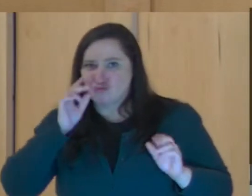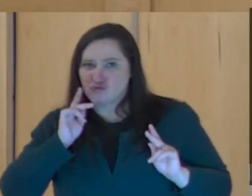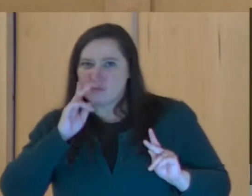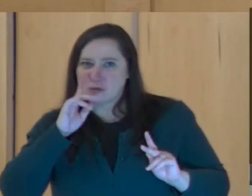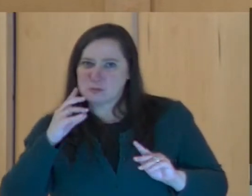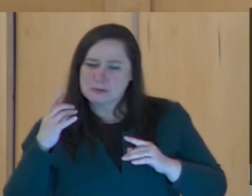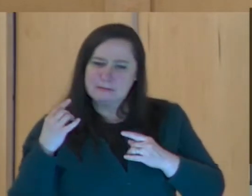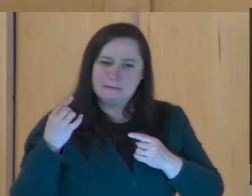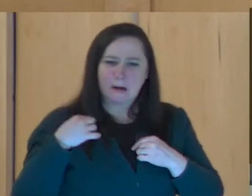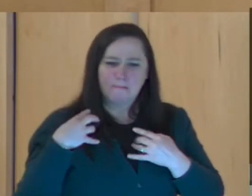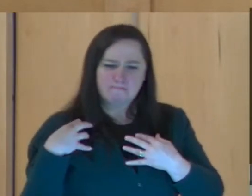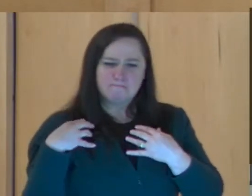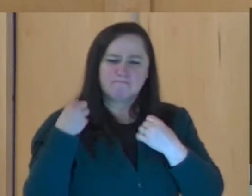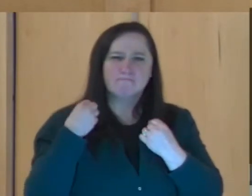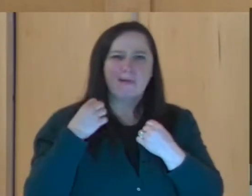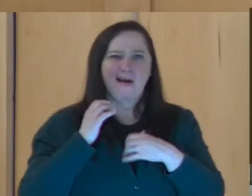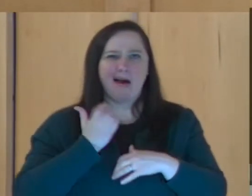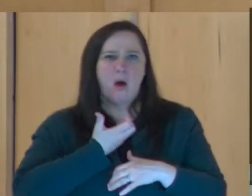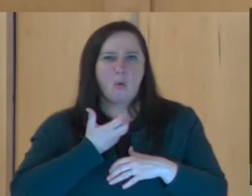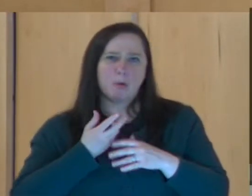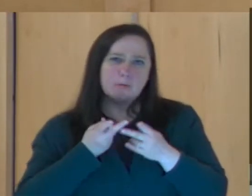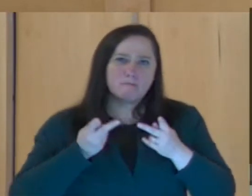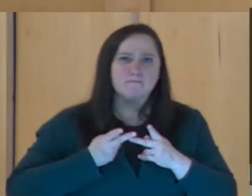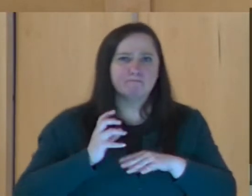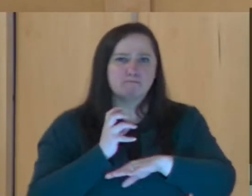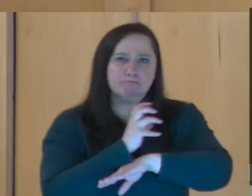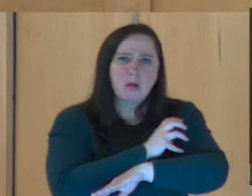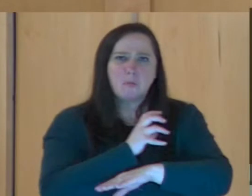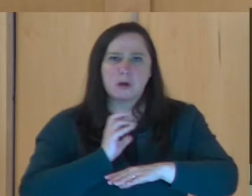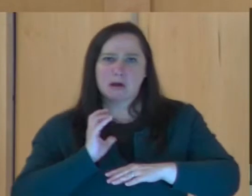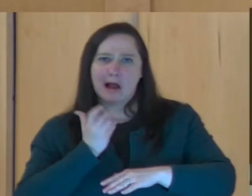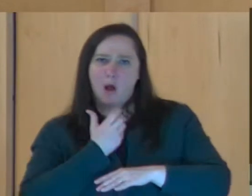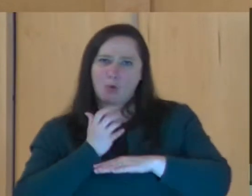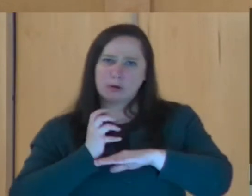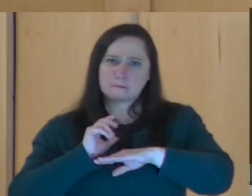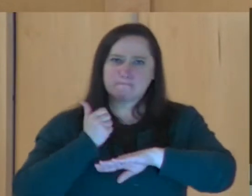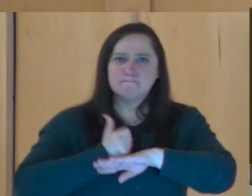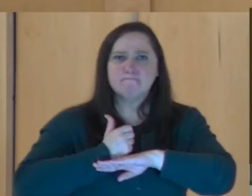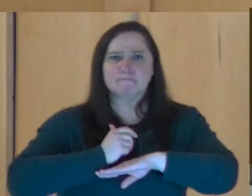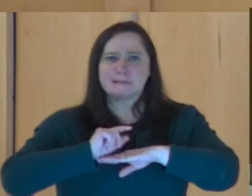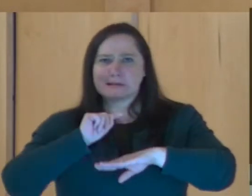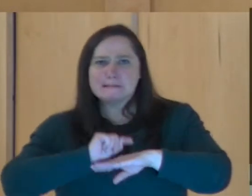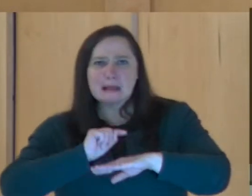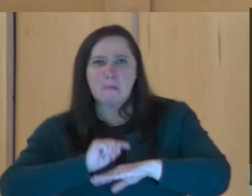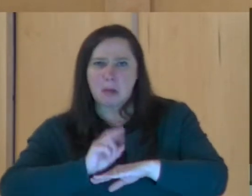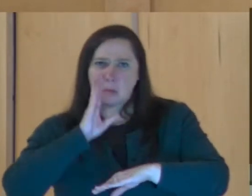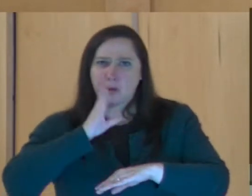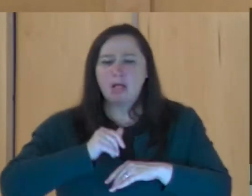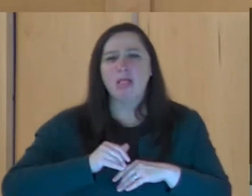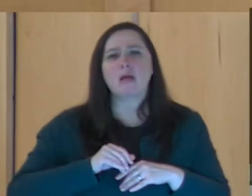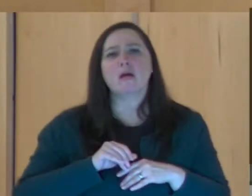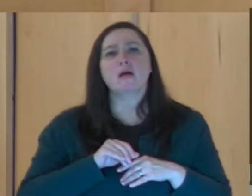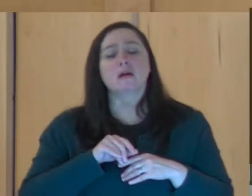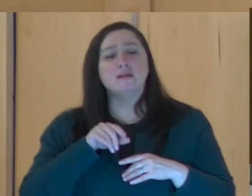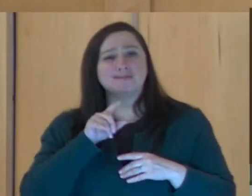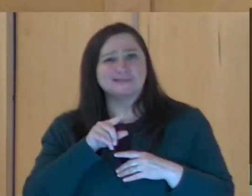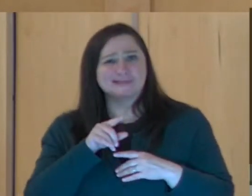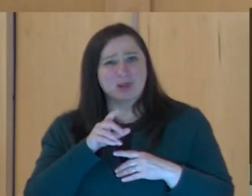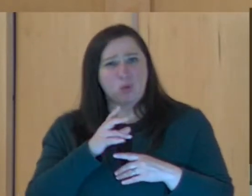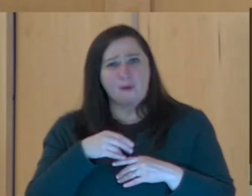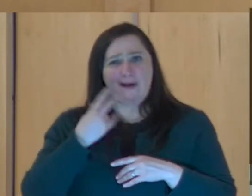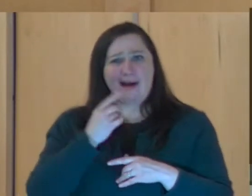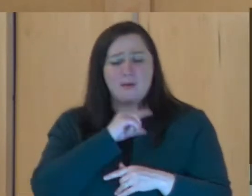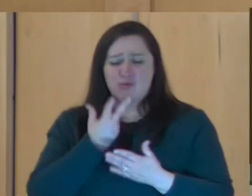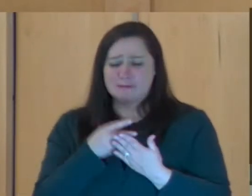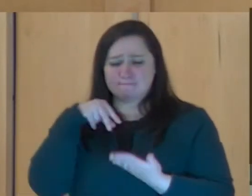and take away our position of power and the temple and our standing as the Jewish people. And Caiaphas stood up there as the